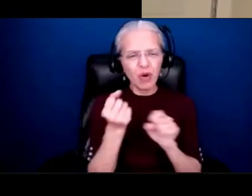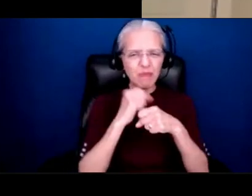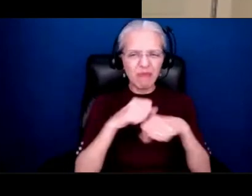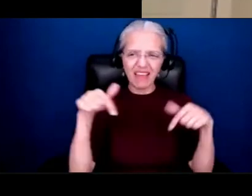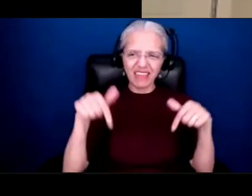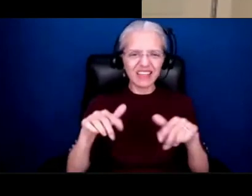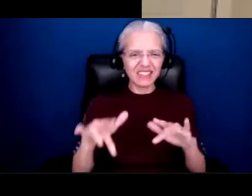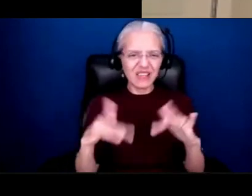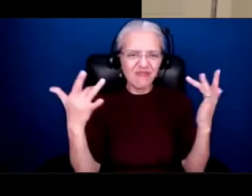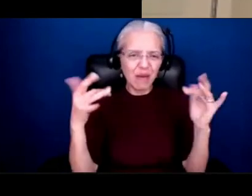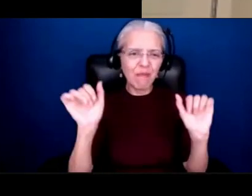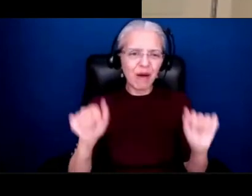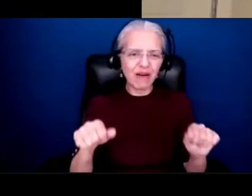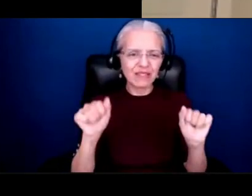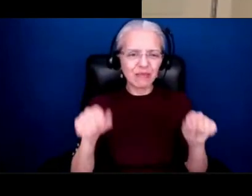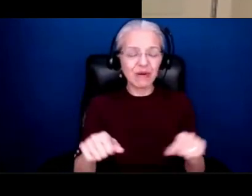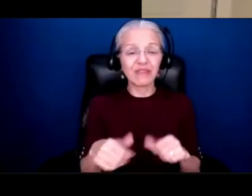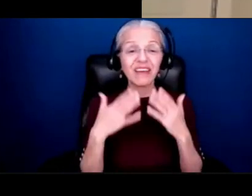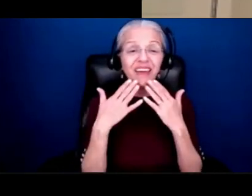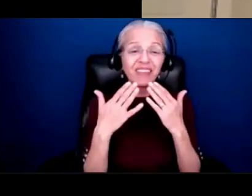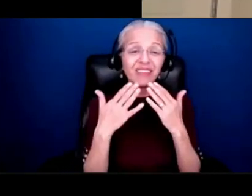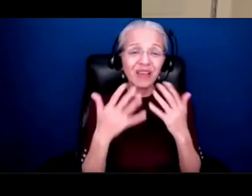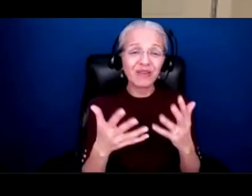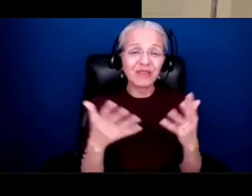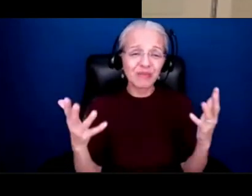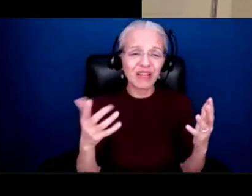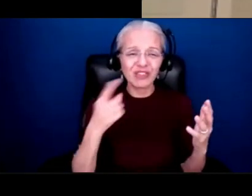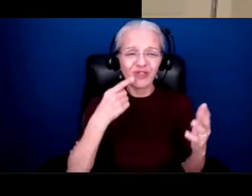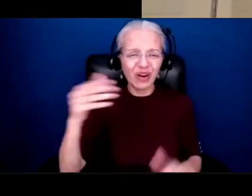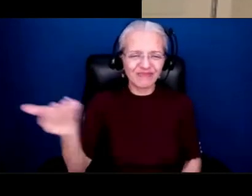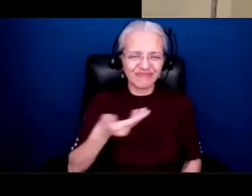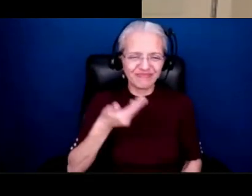possible. Thank you all so much for having me.